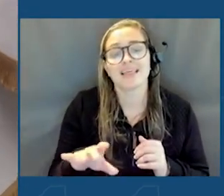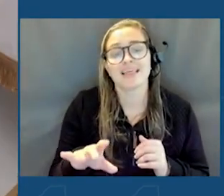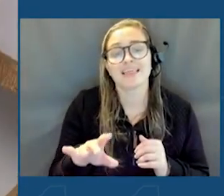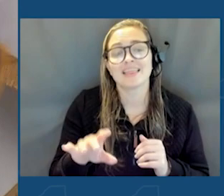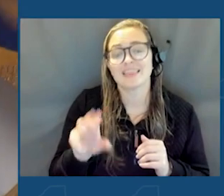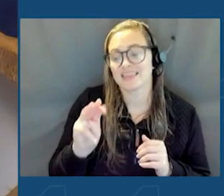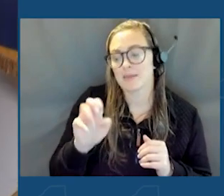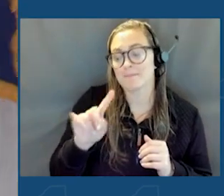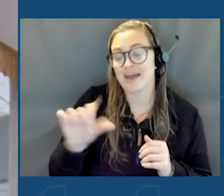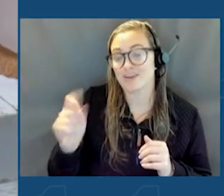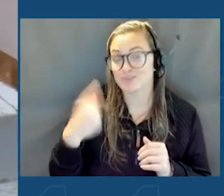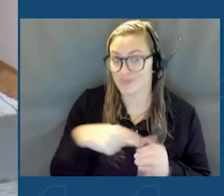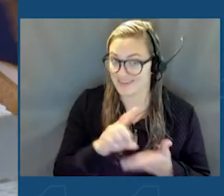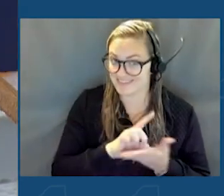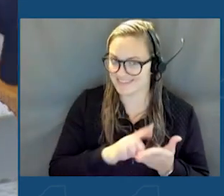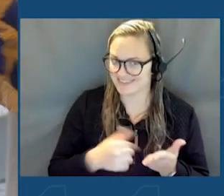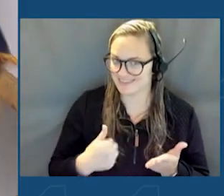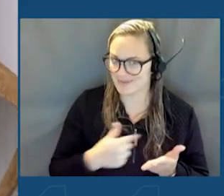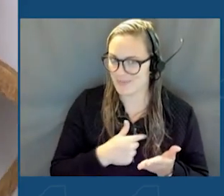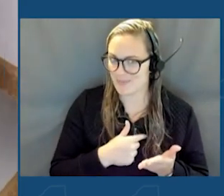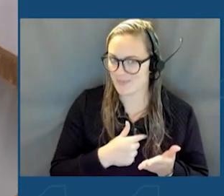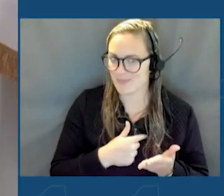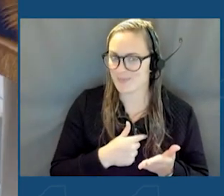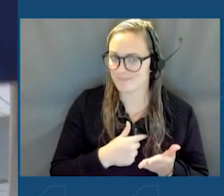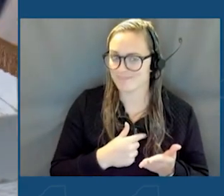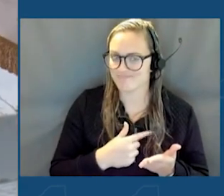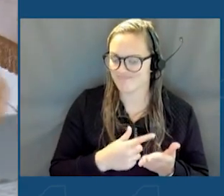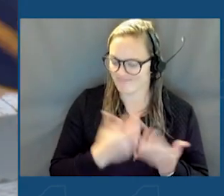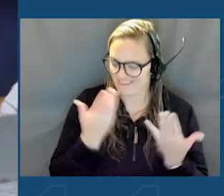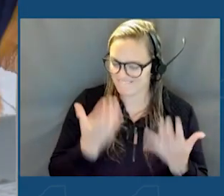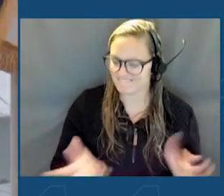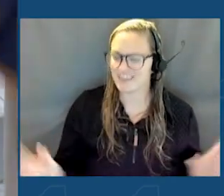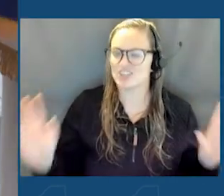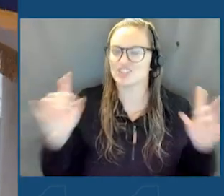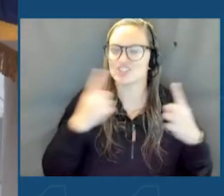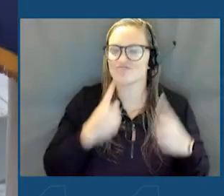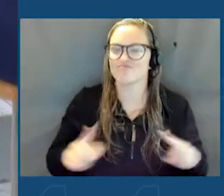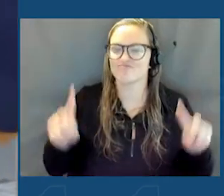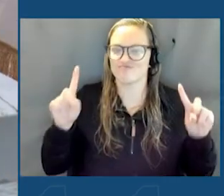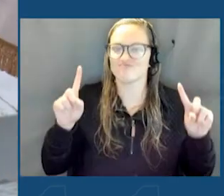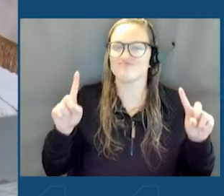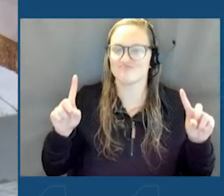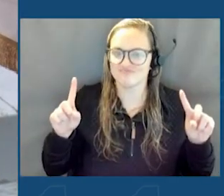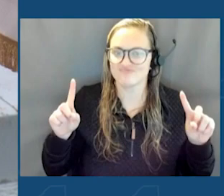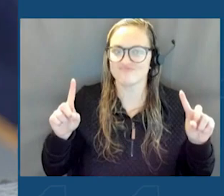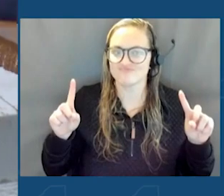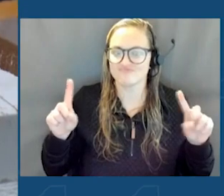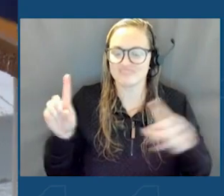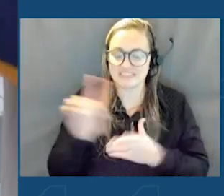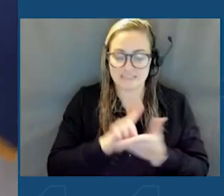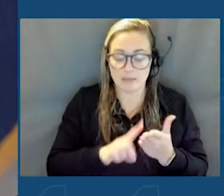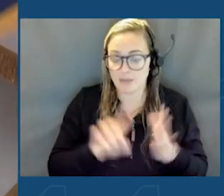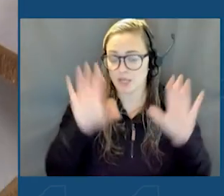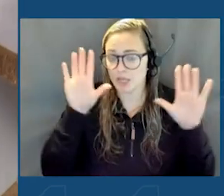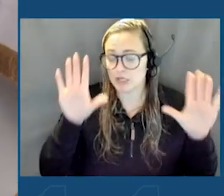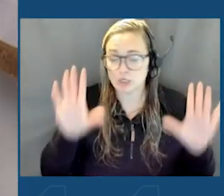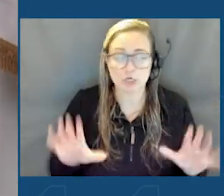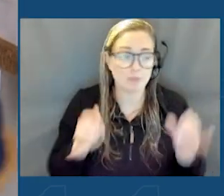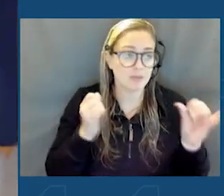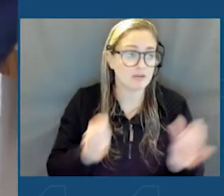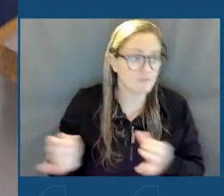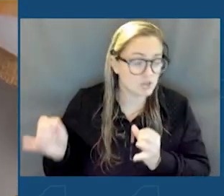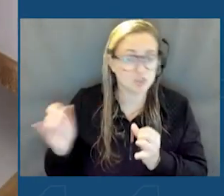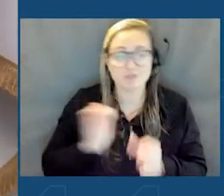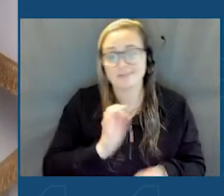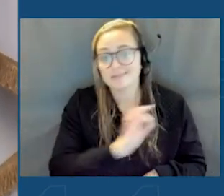them as the host. We finalized the medal design, and they're designed by incredible individuals, the faculty and students